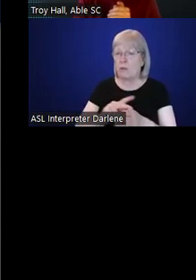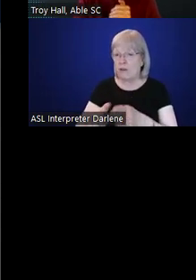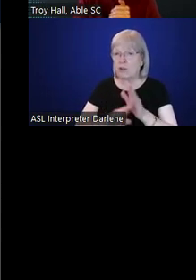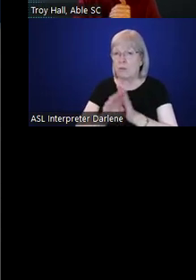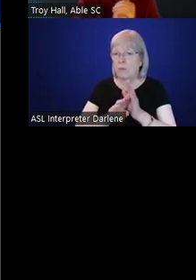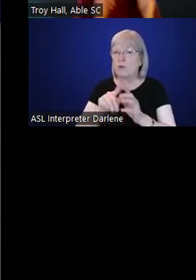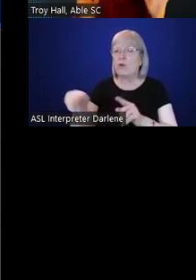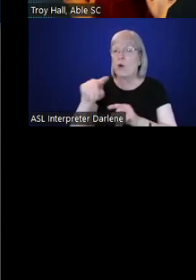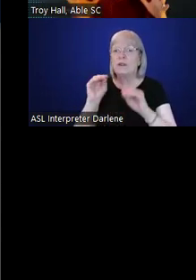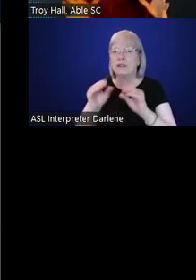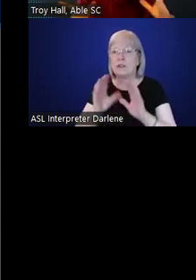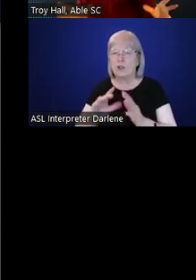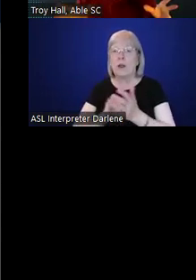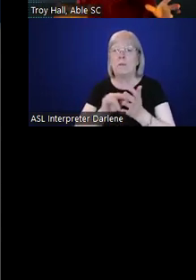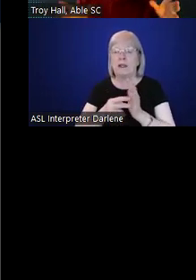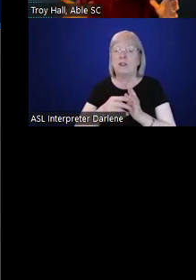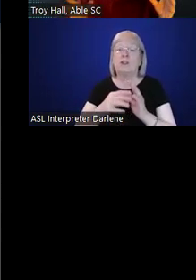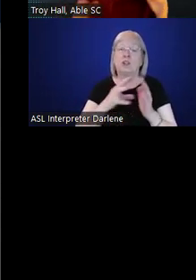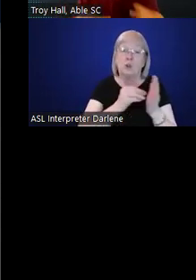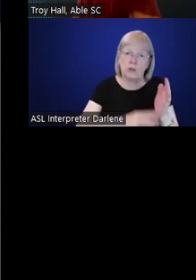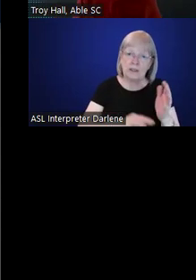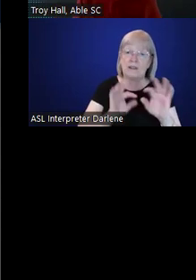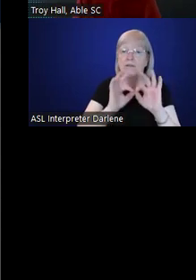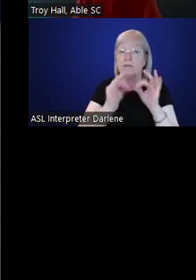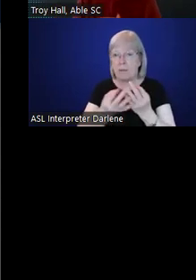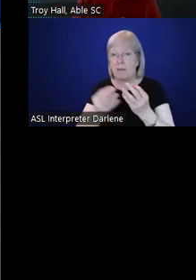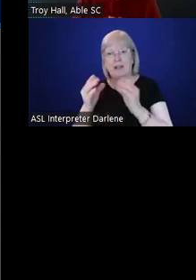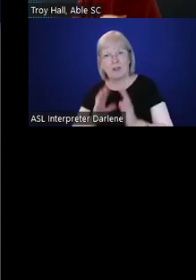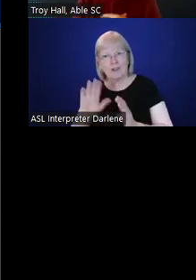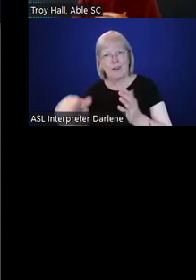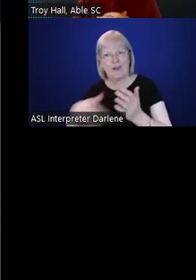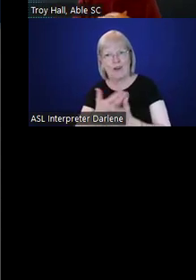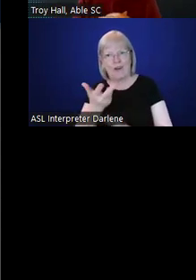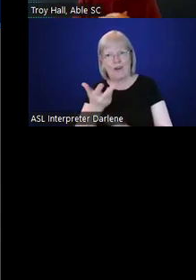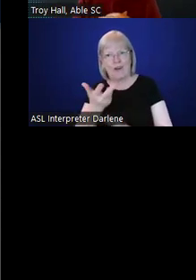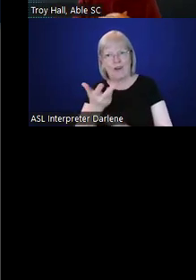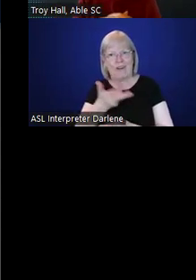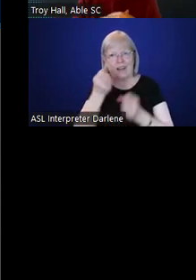families and educators all understand what their responsibilities are for these